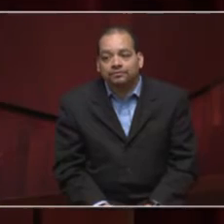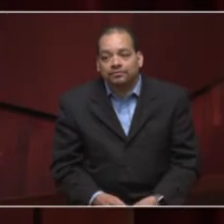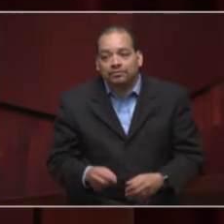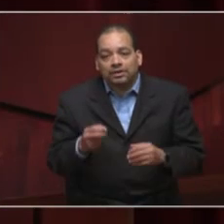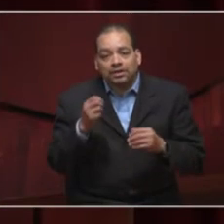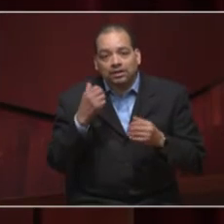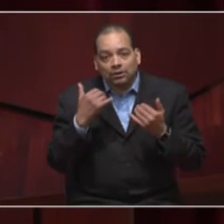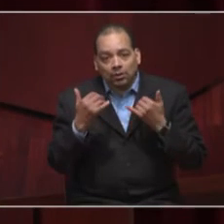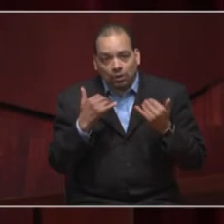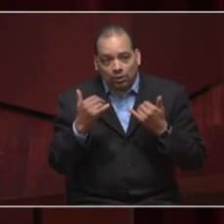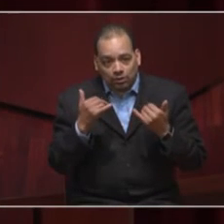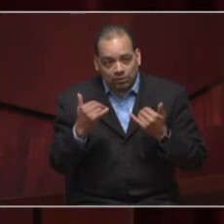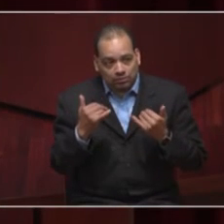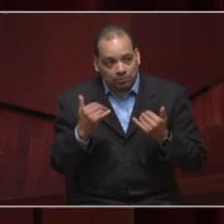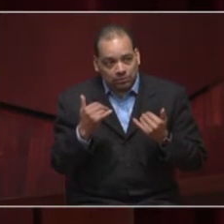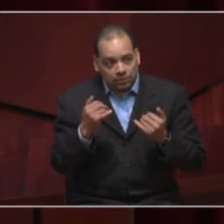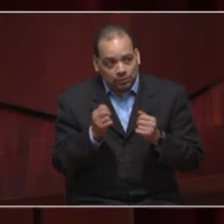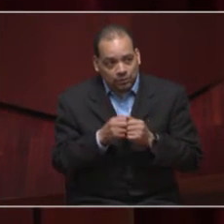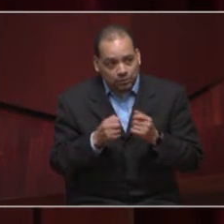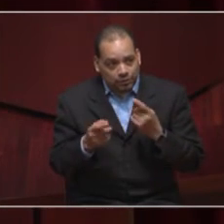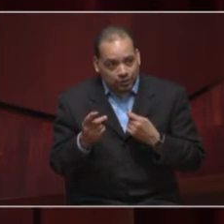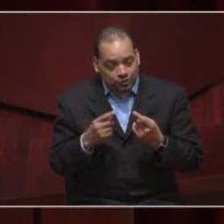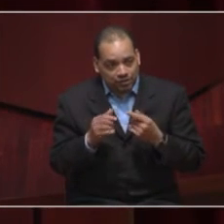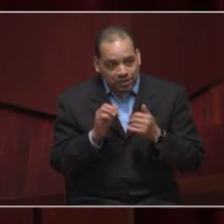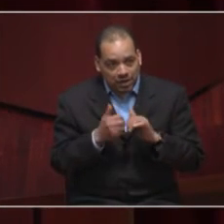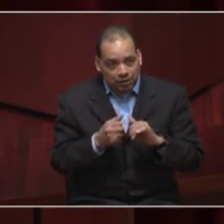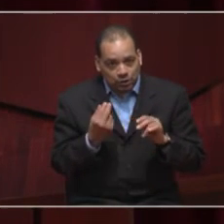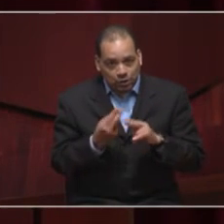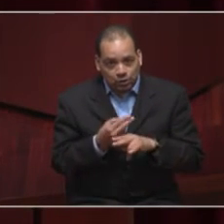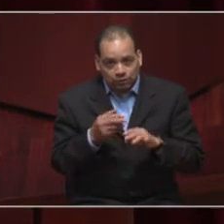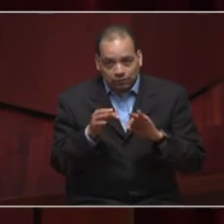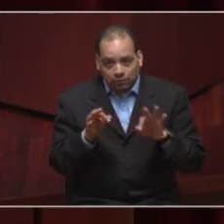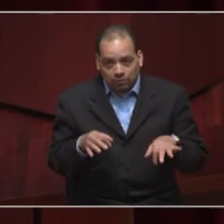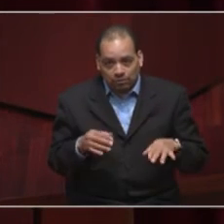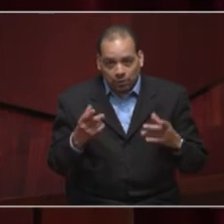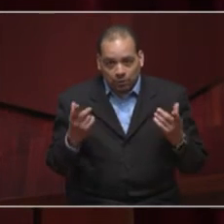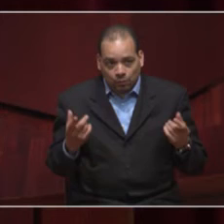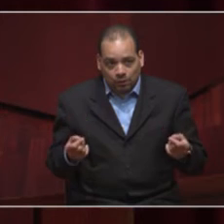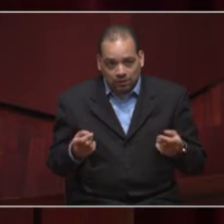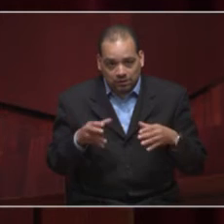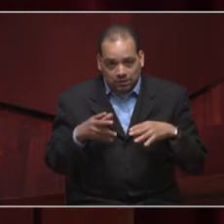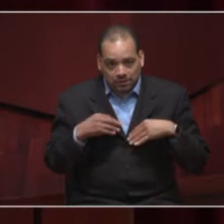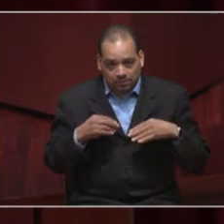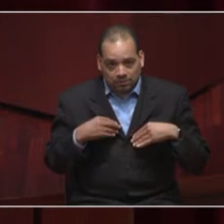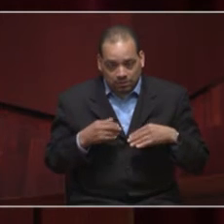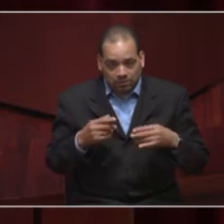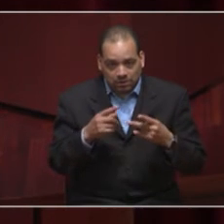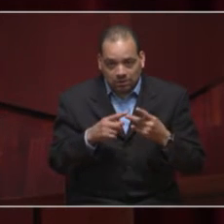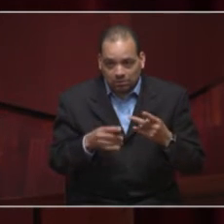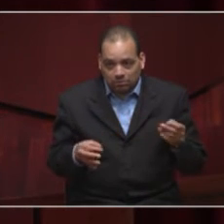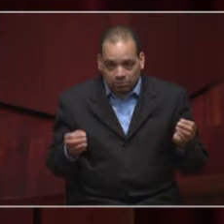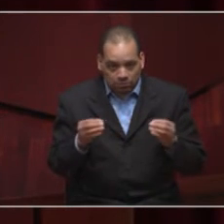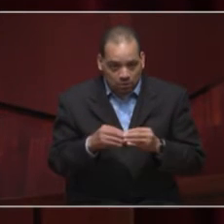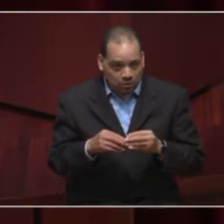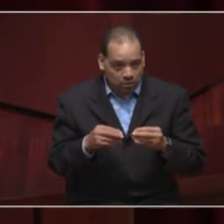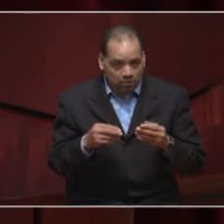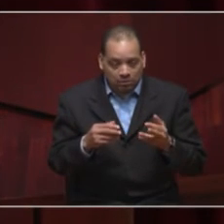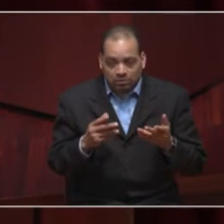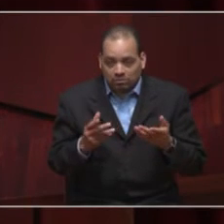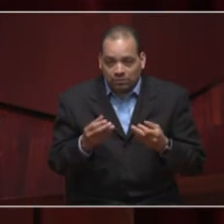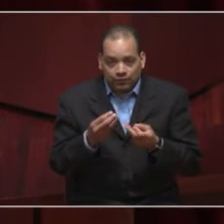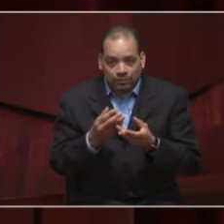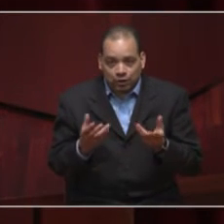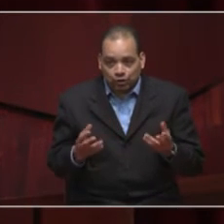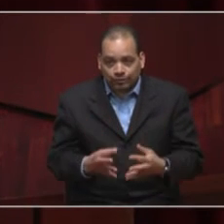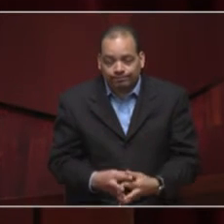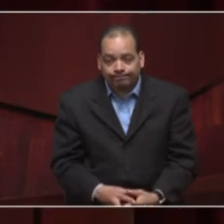with questions about how to use this form, what's acceptable in the form, and any further information you might need.